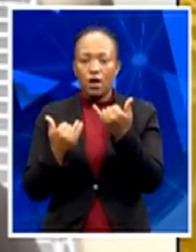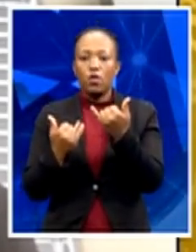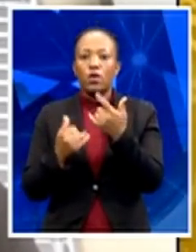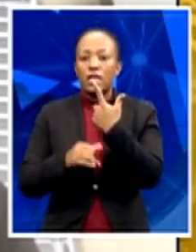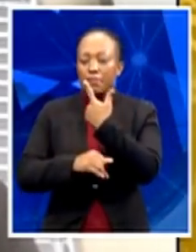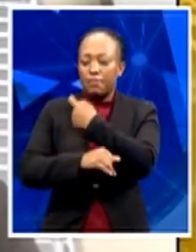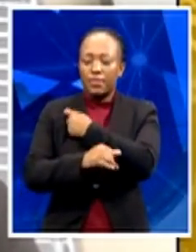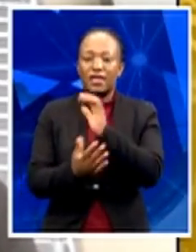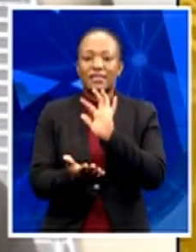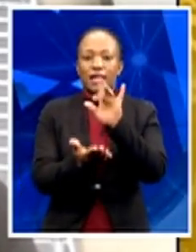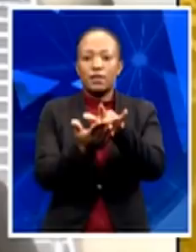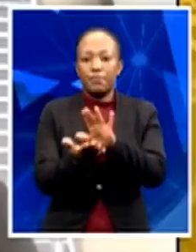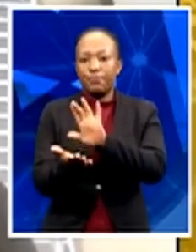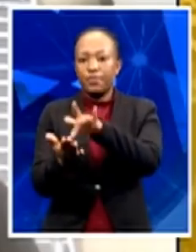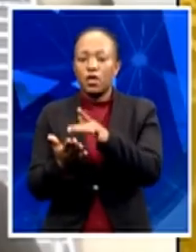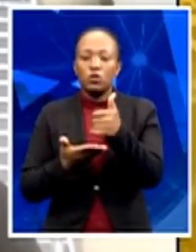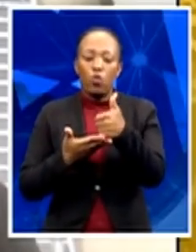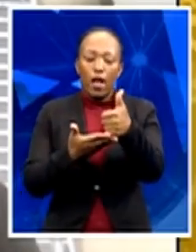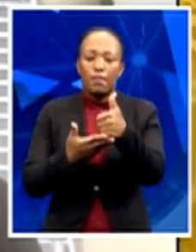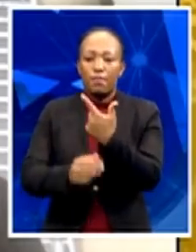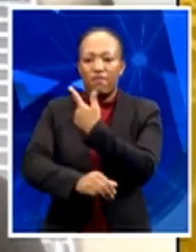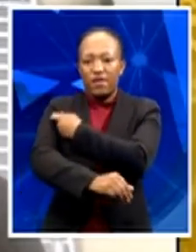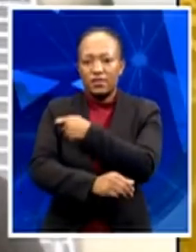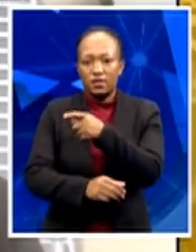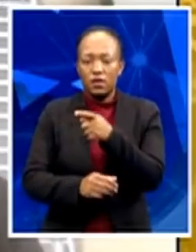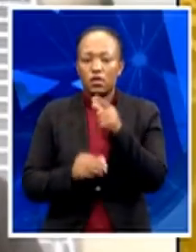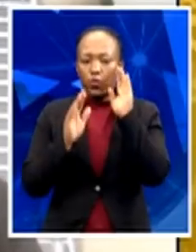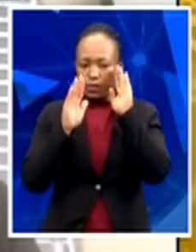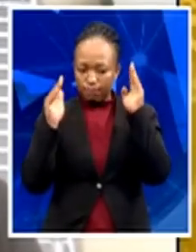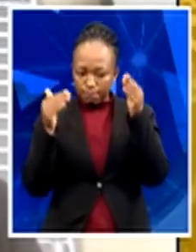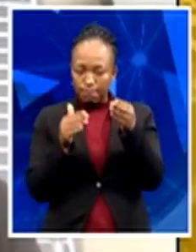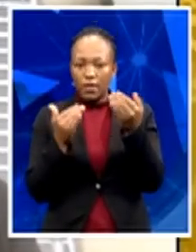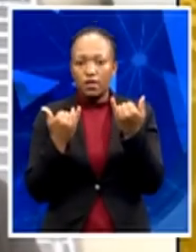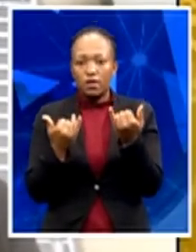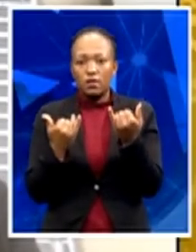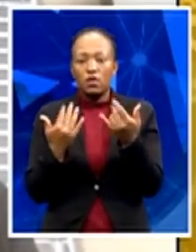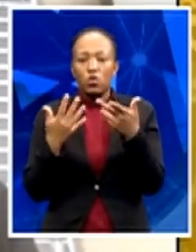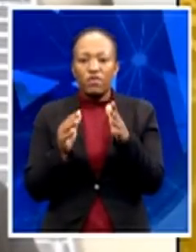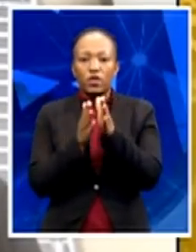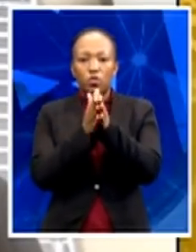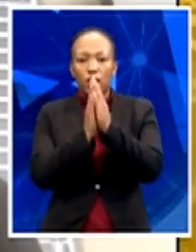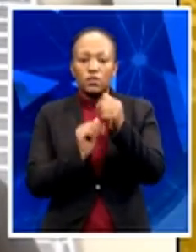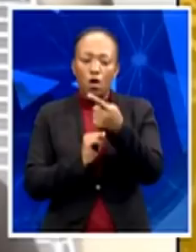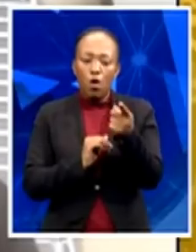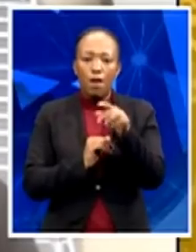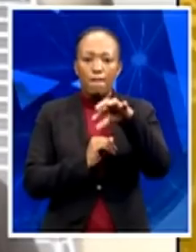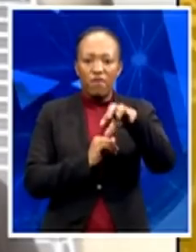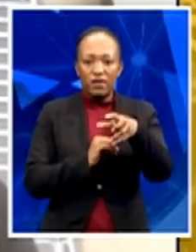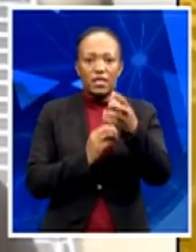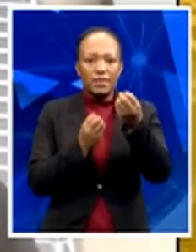vaccination. It's something that we are paying attention to. We've asked all provinces to give us their need in terms of numbers and